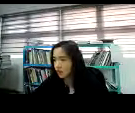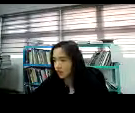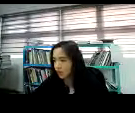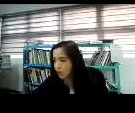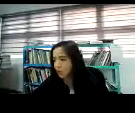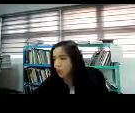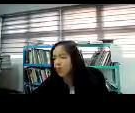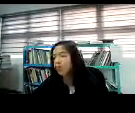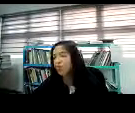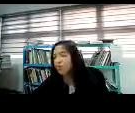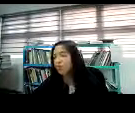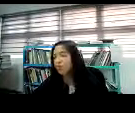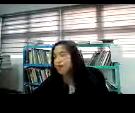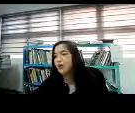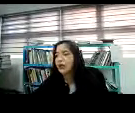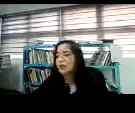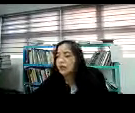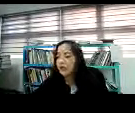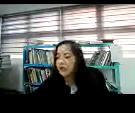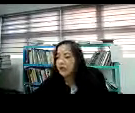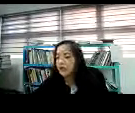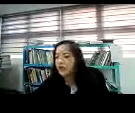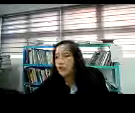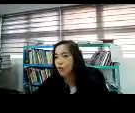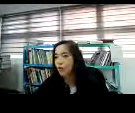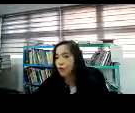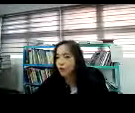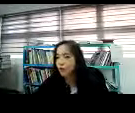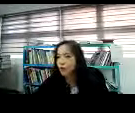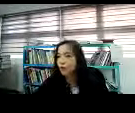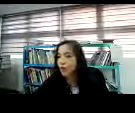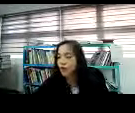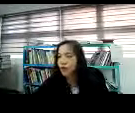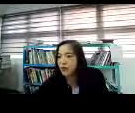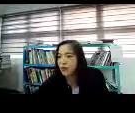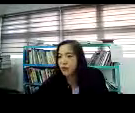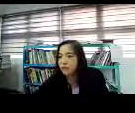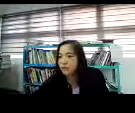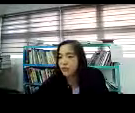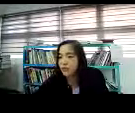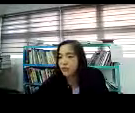the location. So, the SciNet is a compendium of all